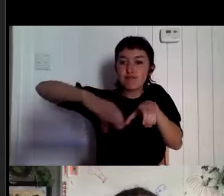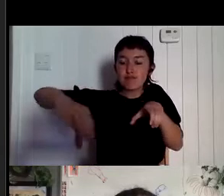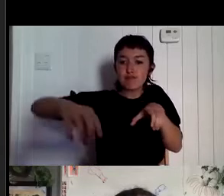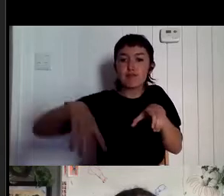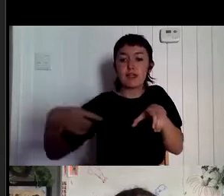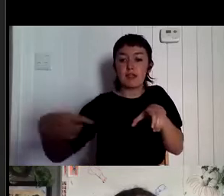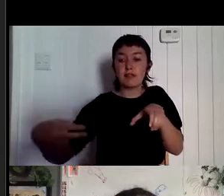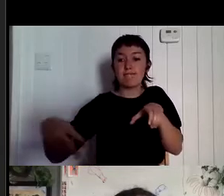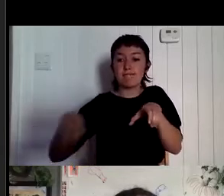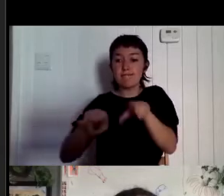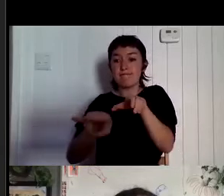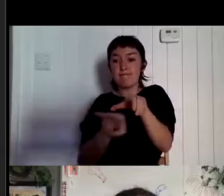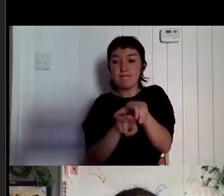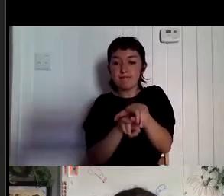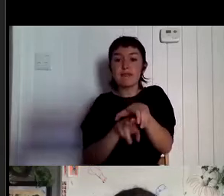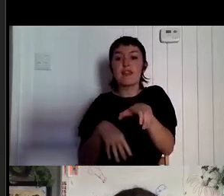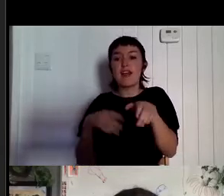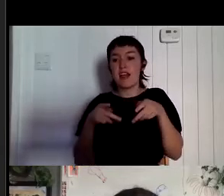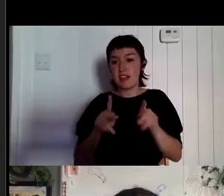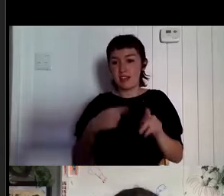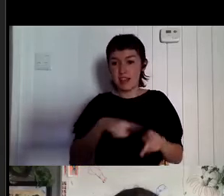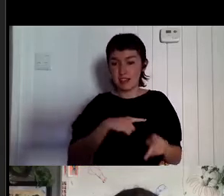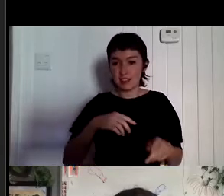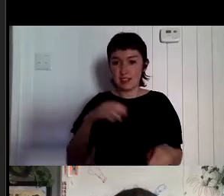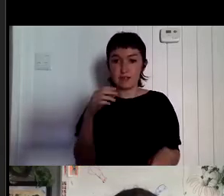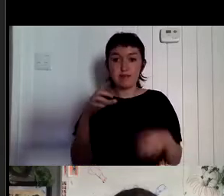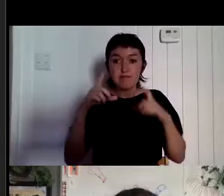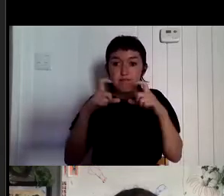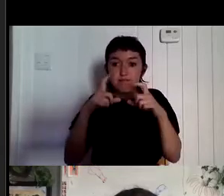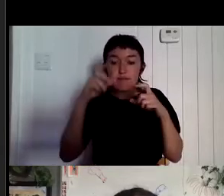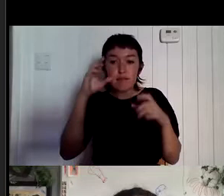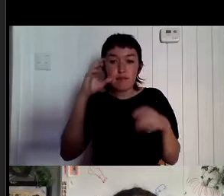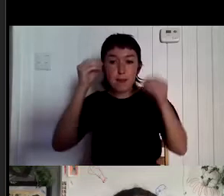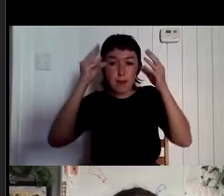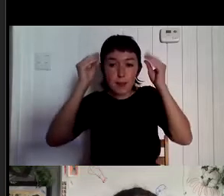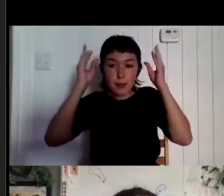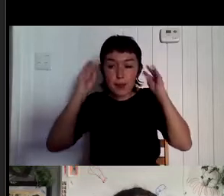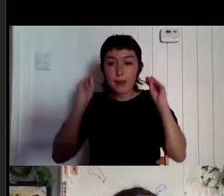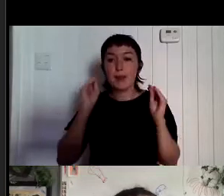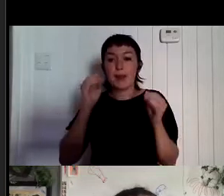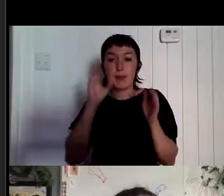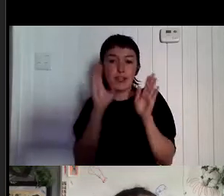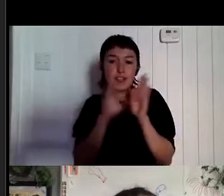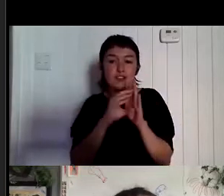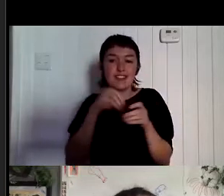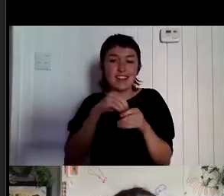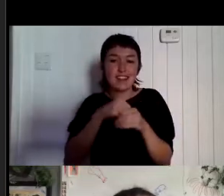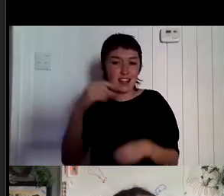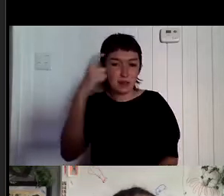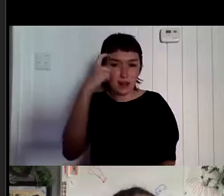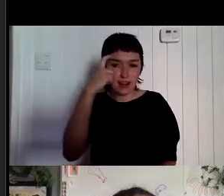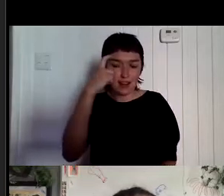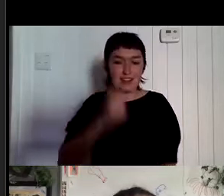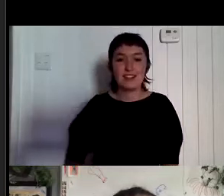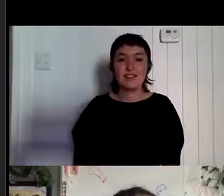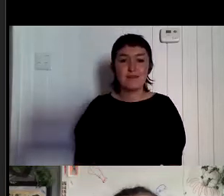brain. In the brain and the rest of the body, but I'm obviously more interested in the brain than anything else. So here we actually have a picture of